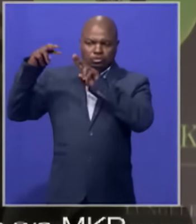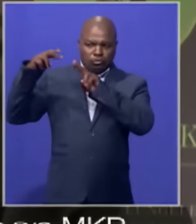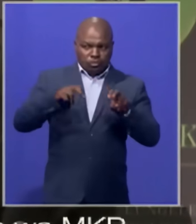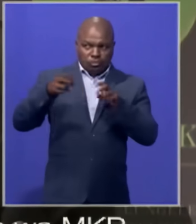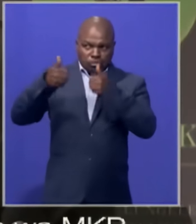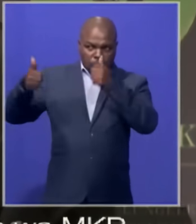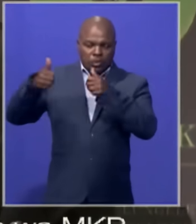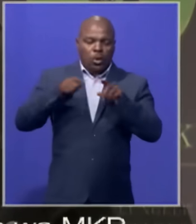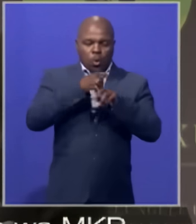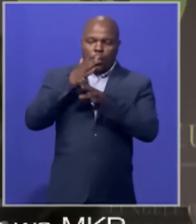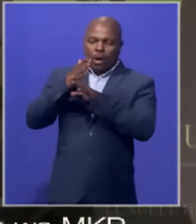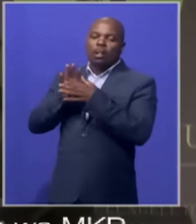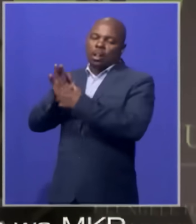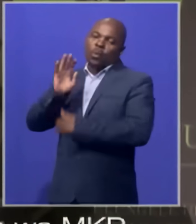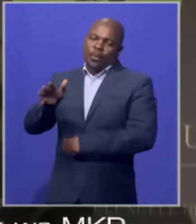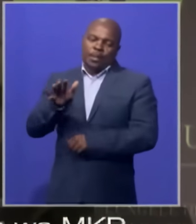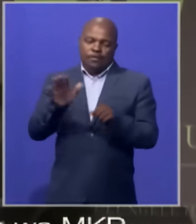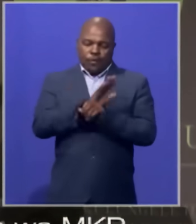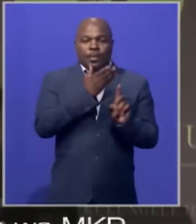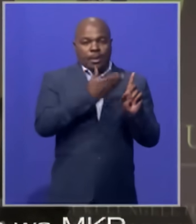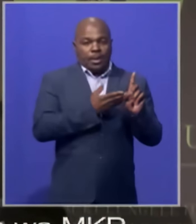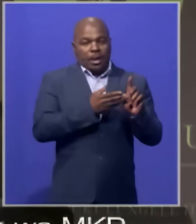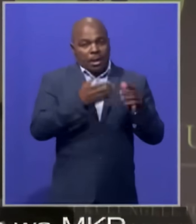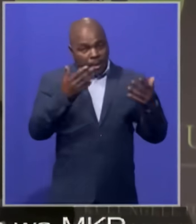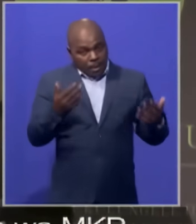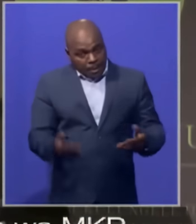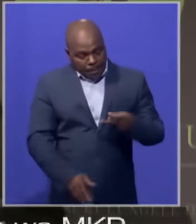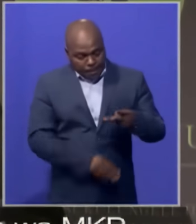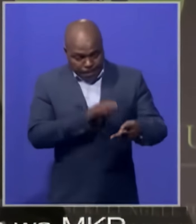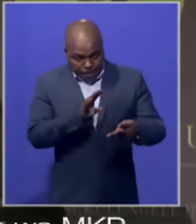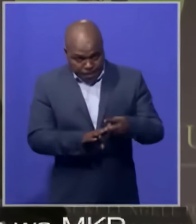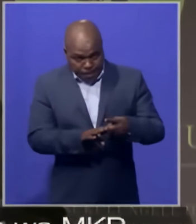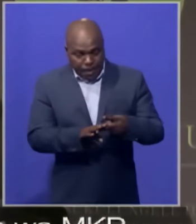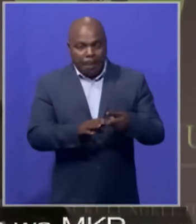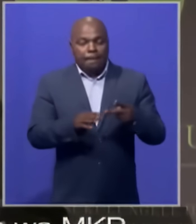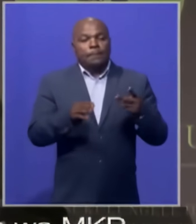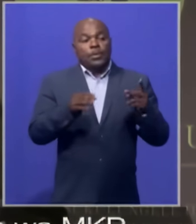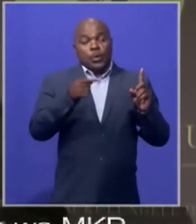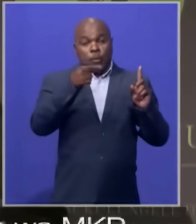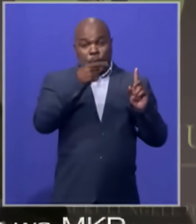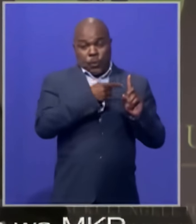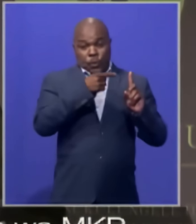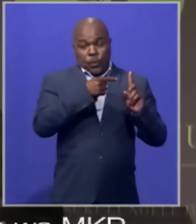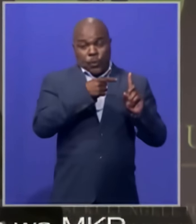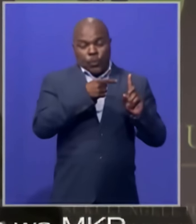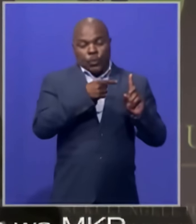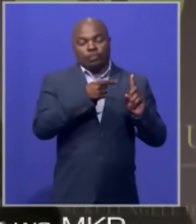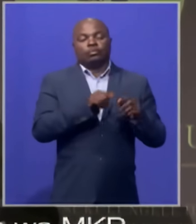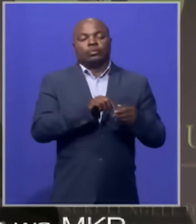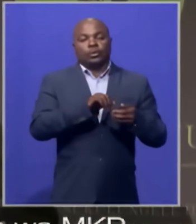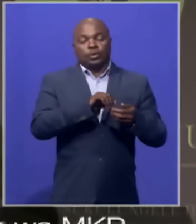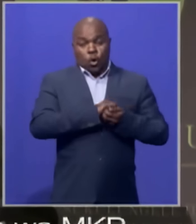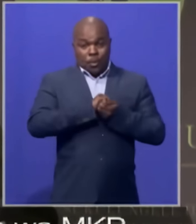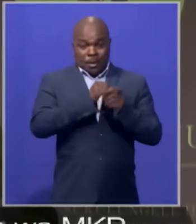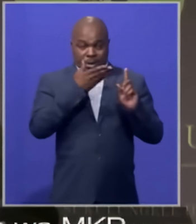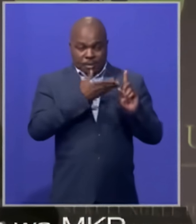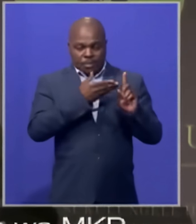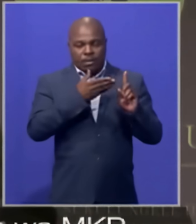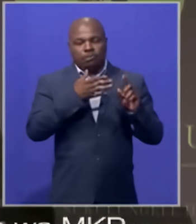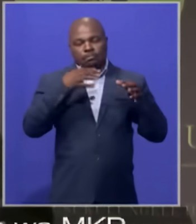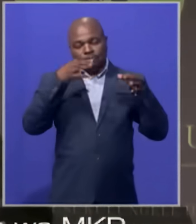relevant authorities, as a consequence of which Comrade Duduzile Zuma Zambutla